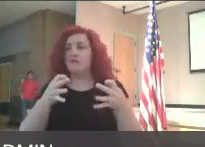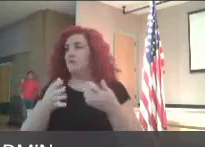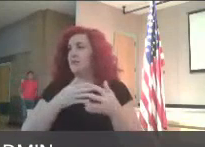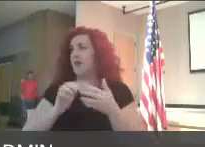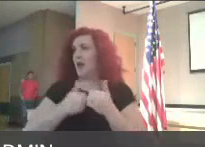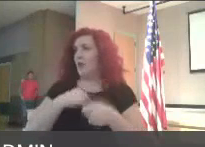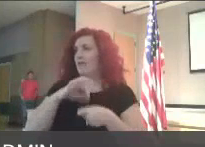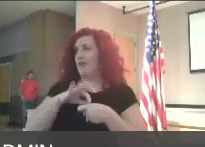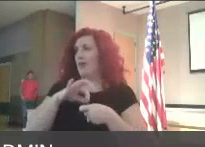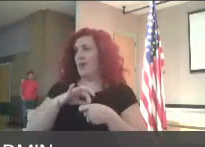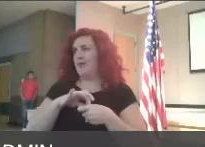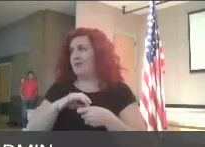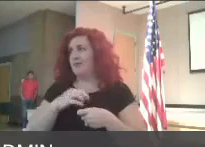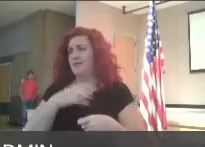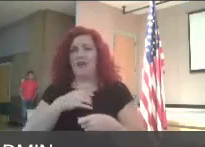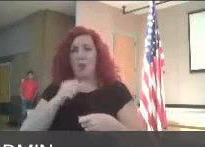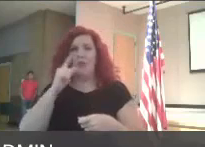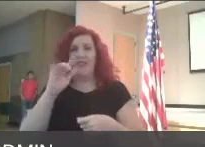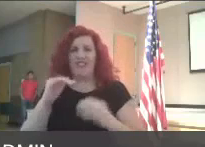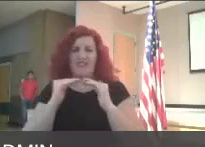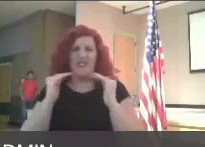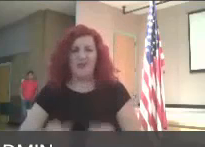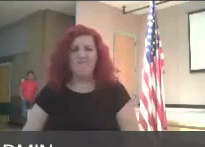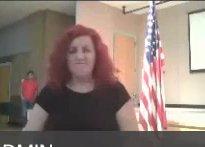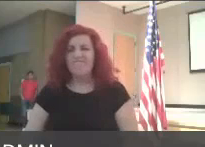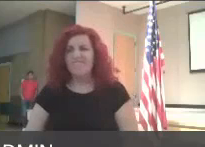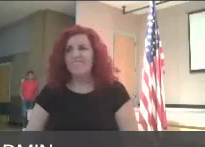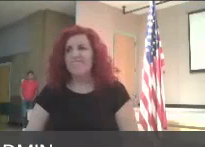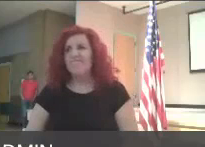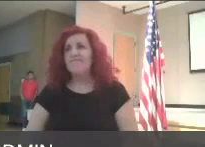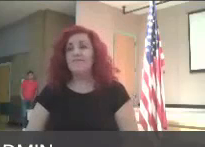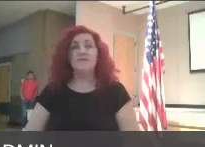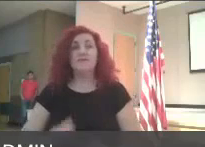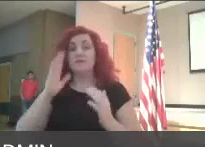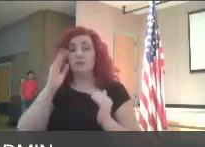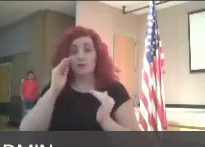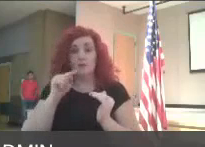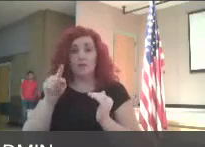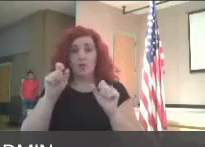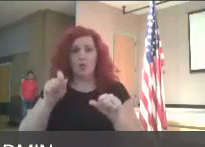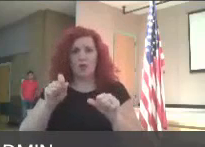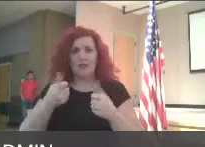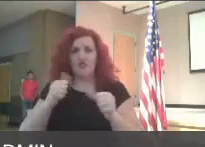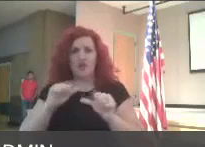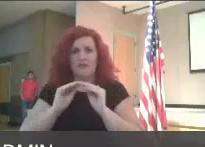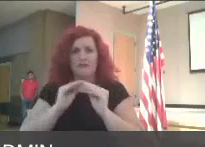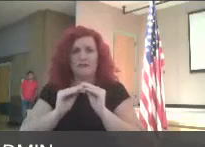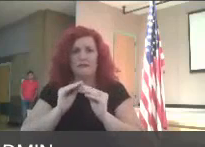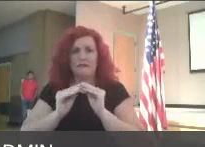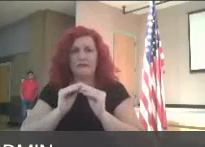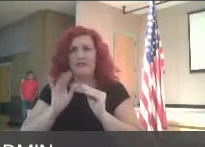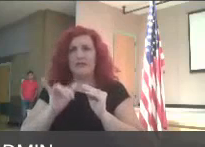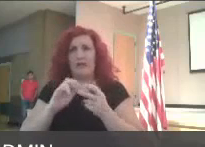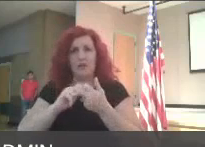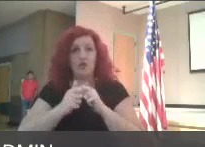how we vote, and I don't really think that's correct. So I hope you can work on that. But I thank